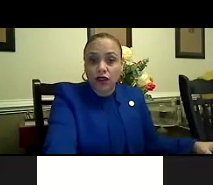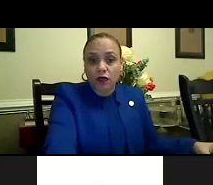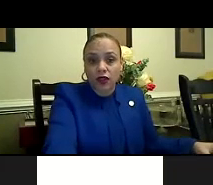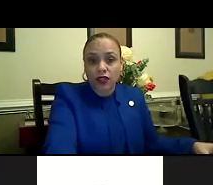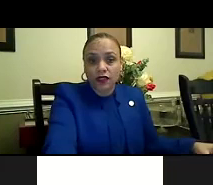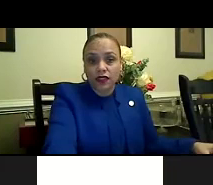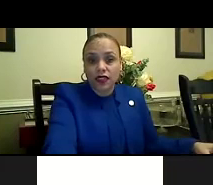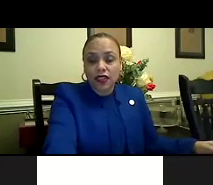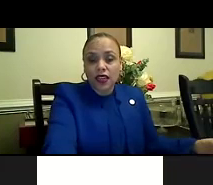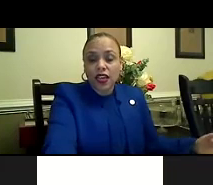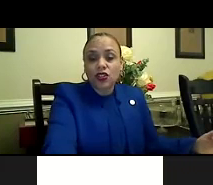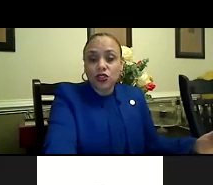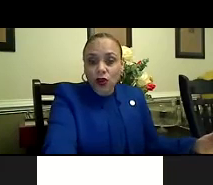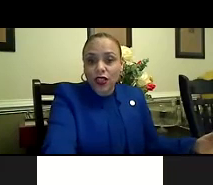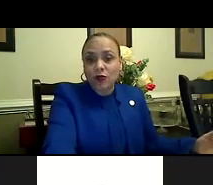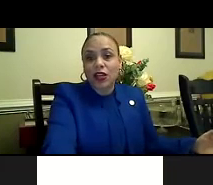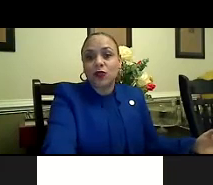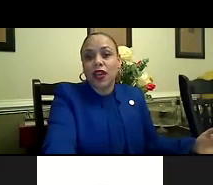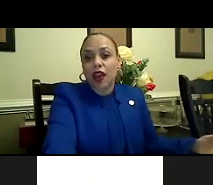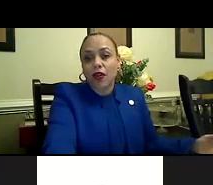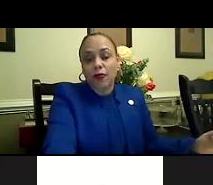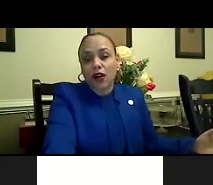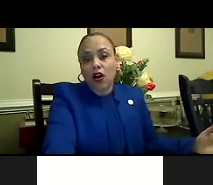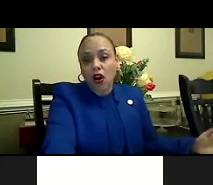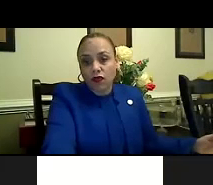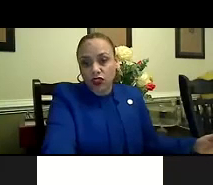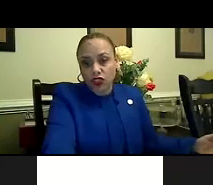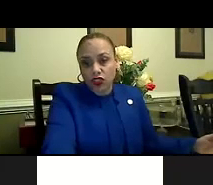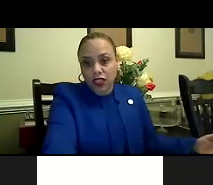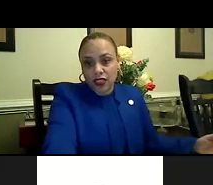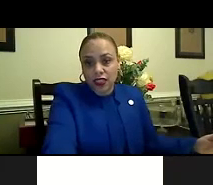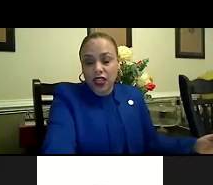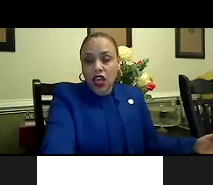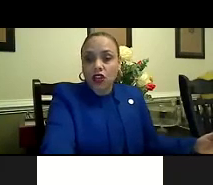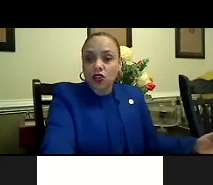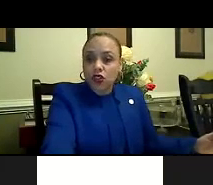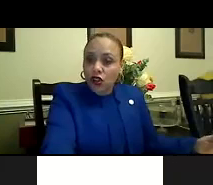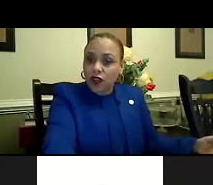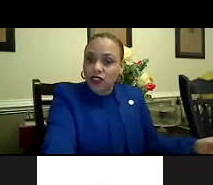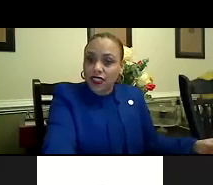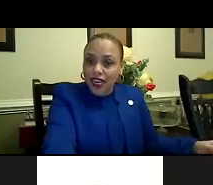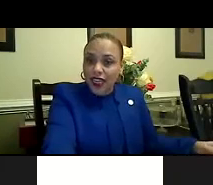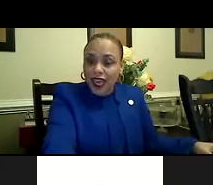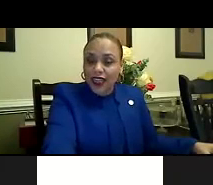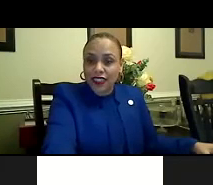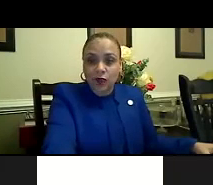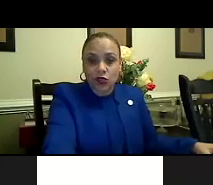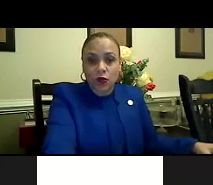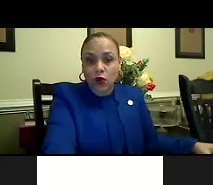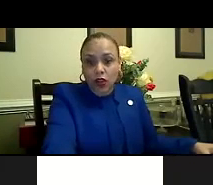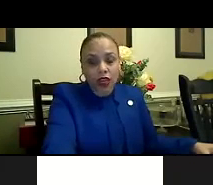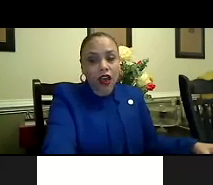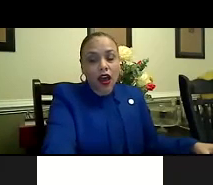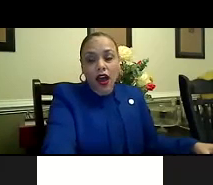reach everyone. In short, it's because we care about all Virginians. And you should know there's a dedicated team who's